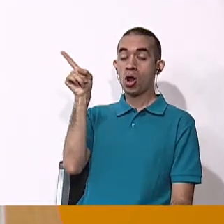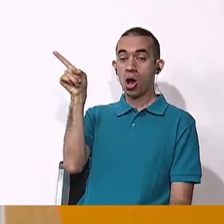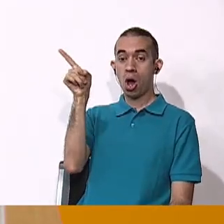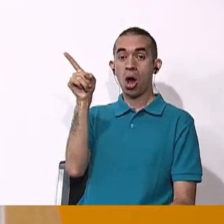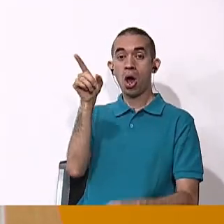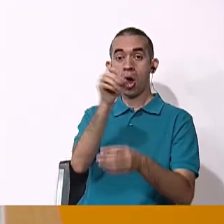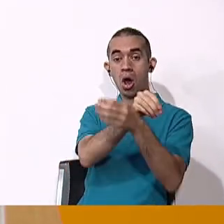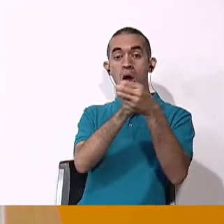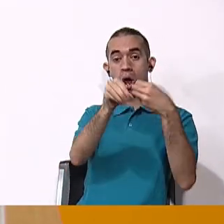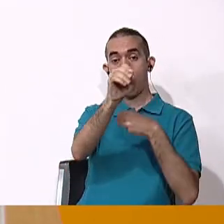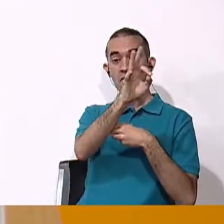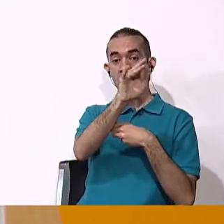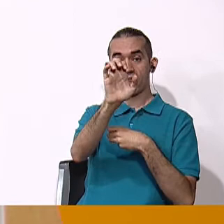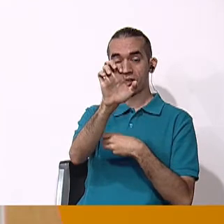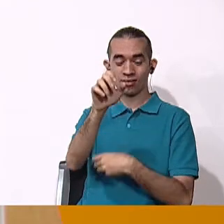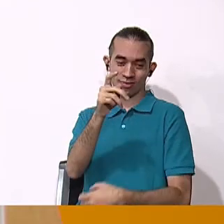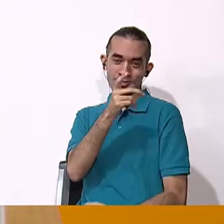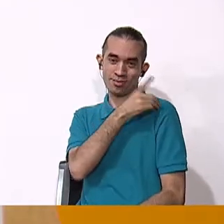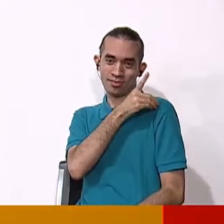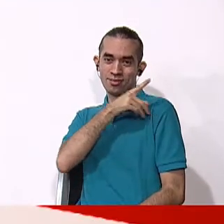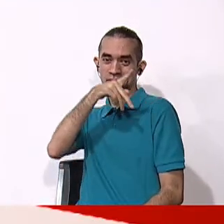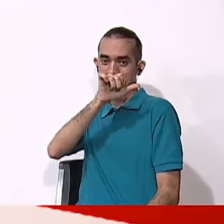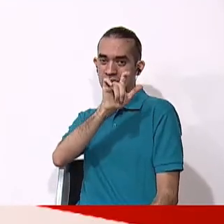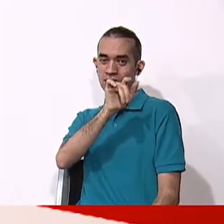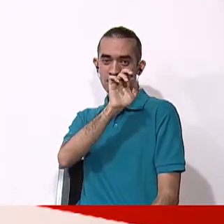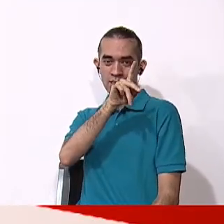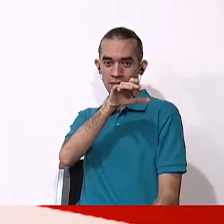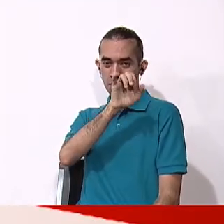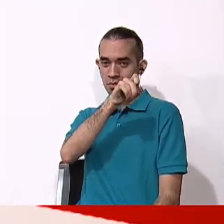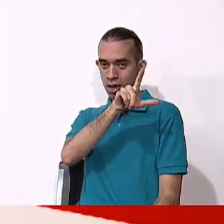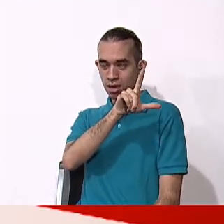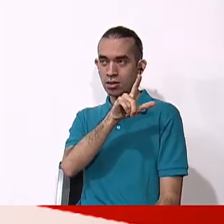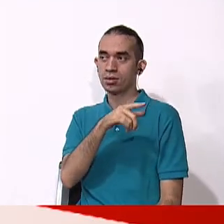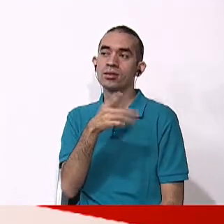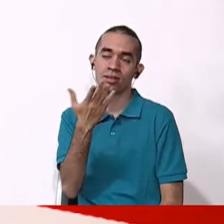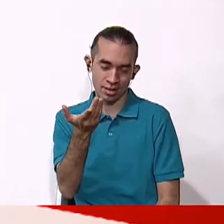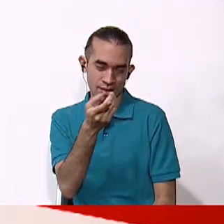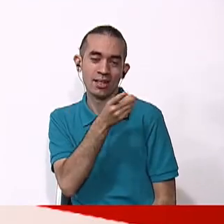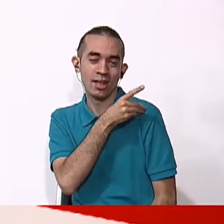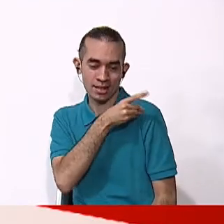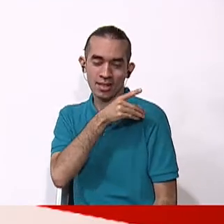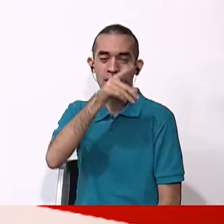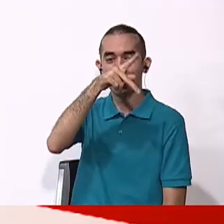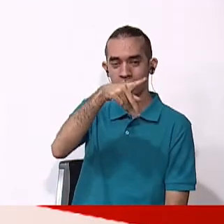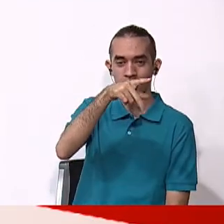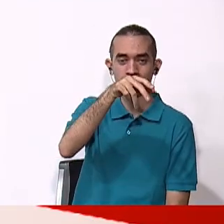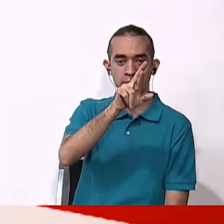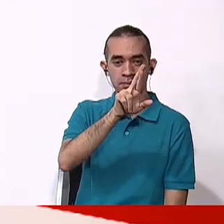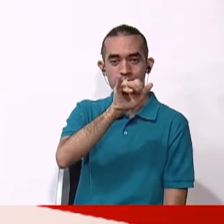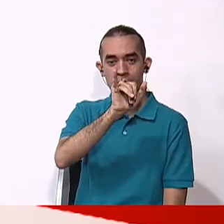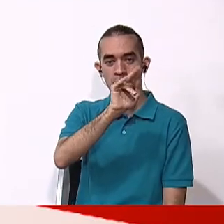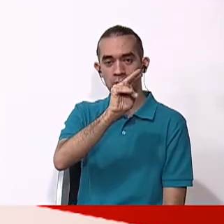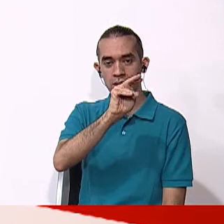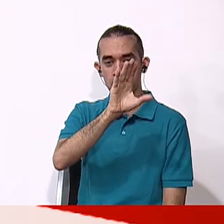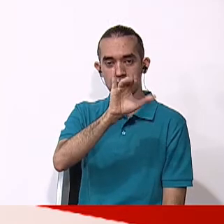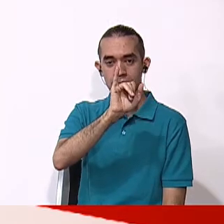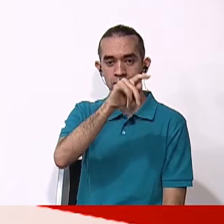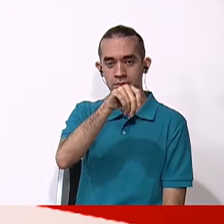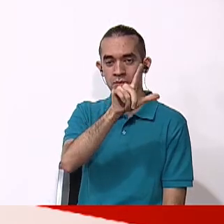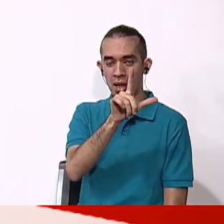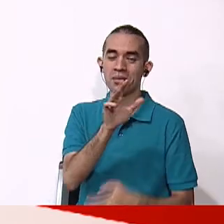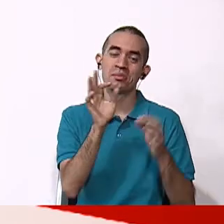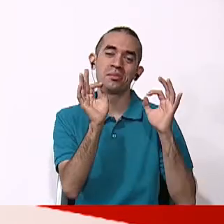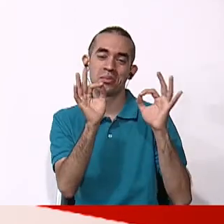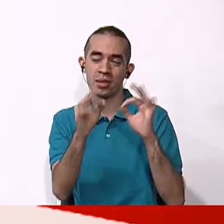principal's office. Uh-huh, and she is the principal. Very good.